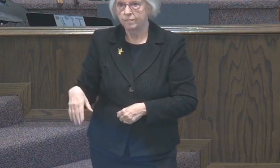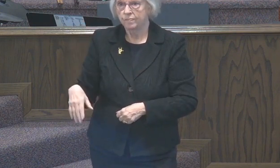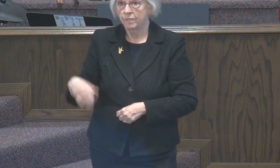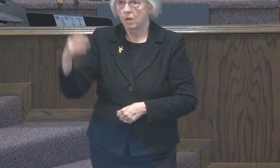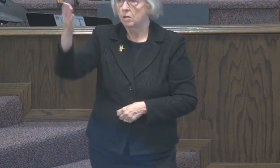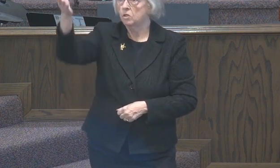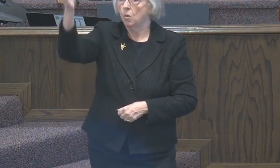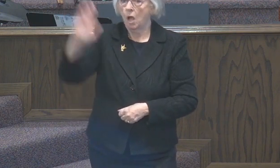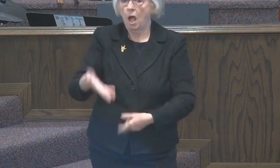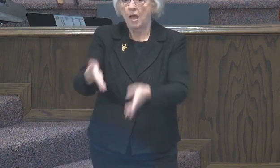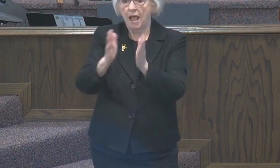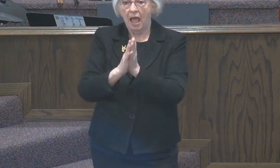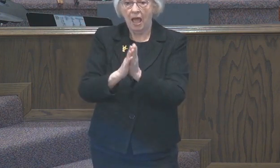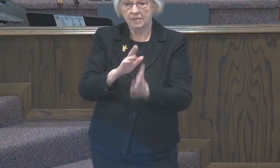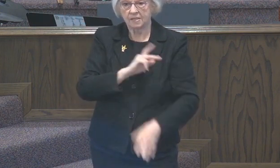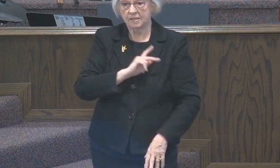What do you want?